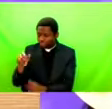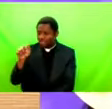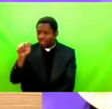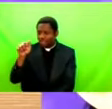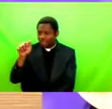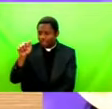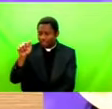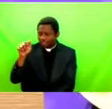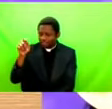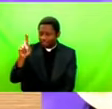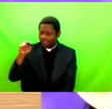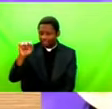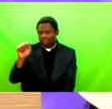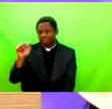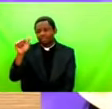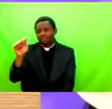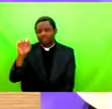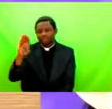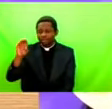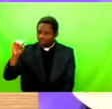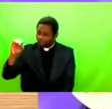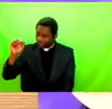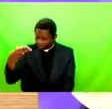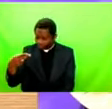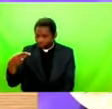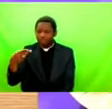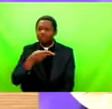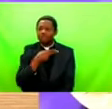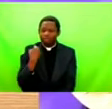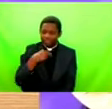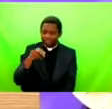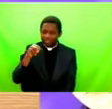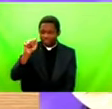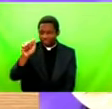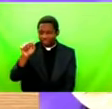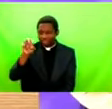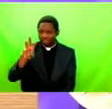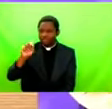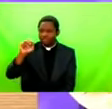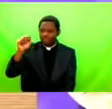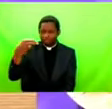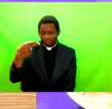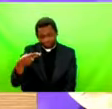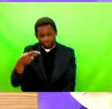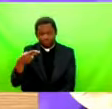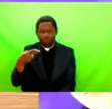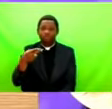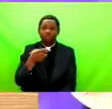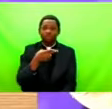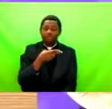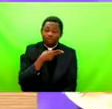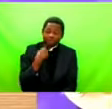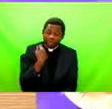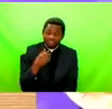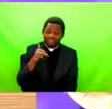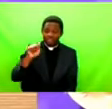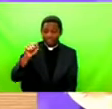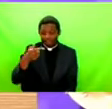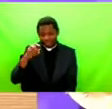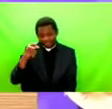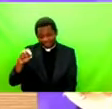Kwame Eyim, Pastor Frank Ewua, Pastor A.B. Ajimai, Elder Na, and